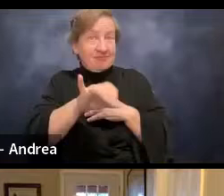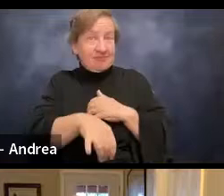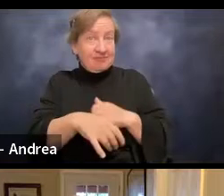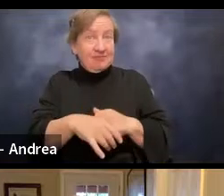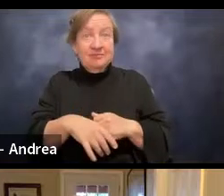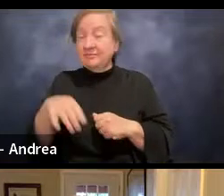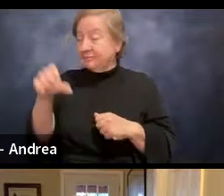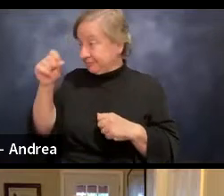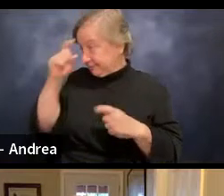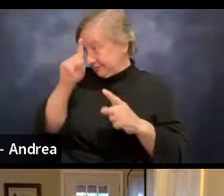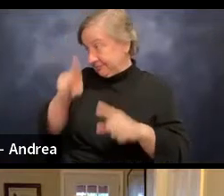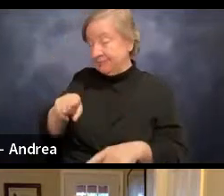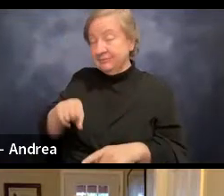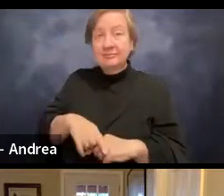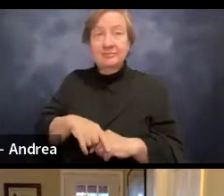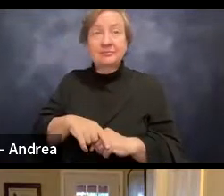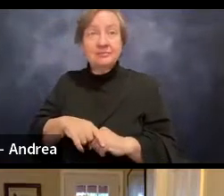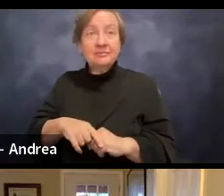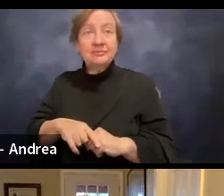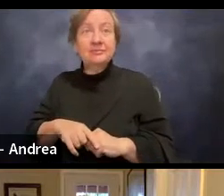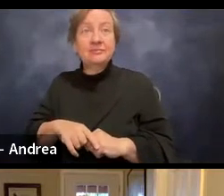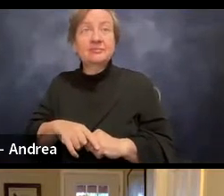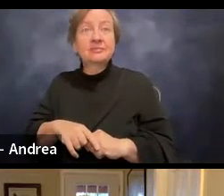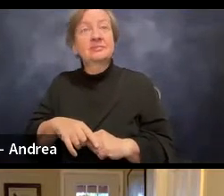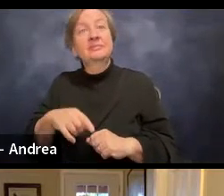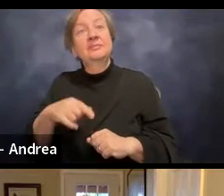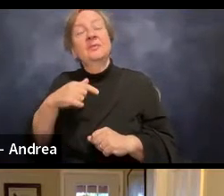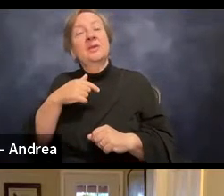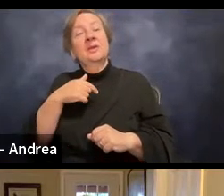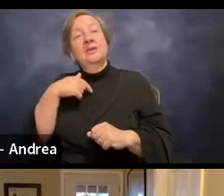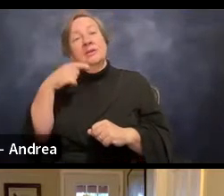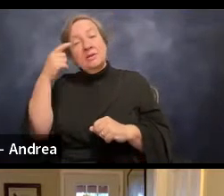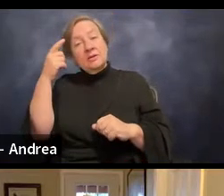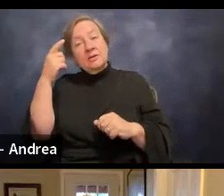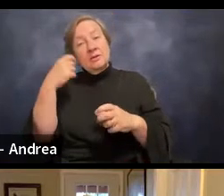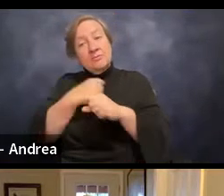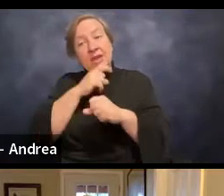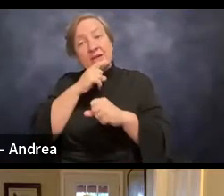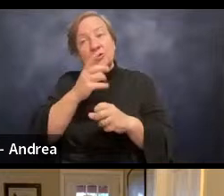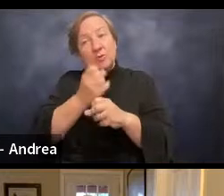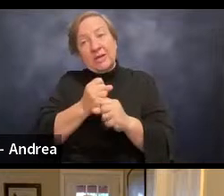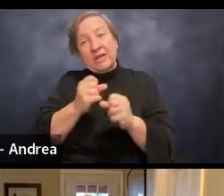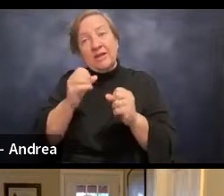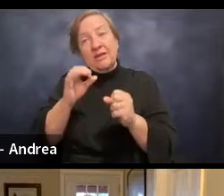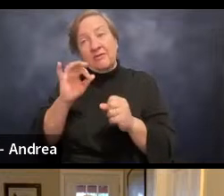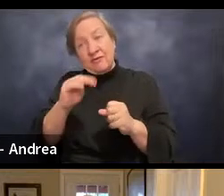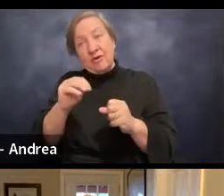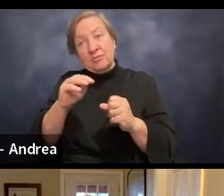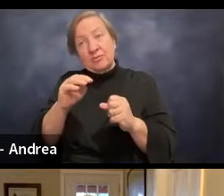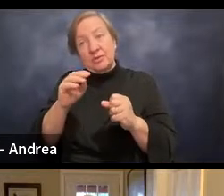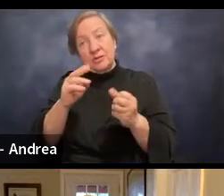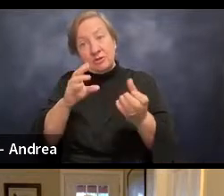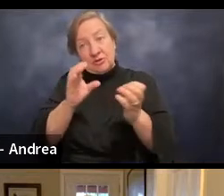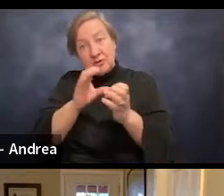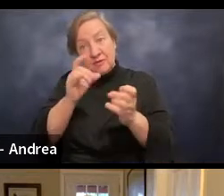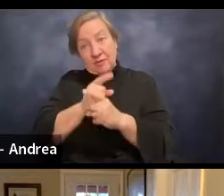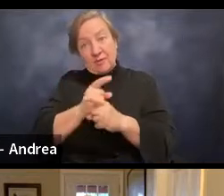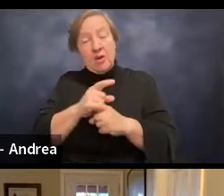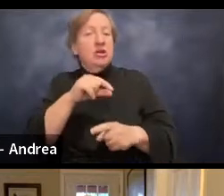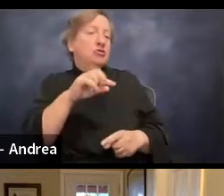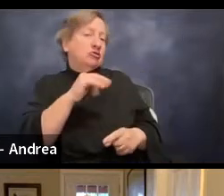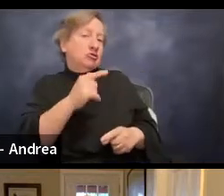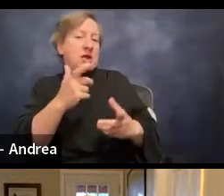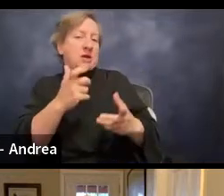Here. So I'm hearing. Make sure that we really get firm certified. Greg, please. If I can add